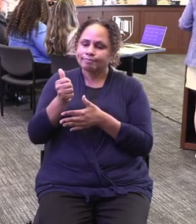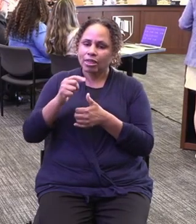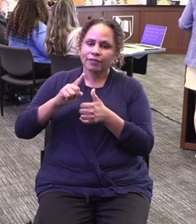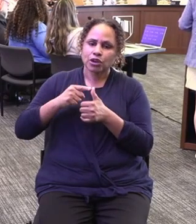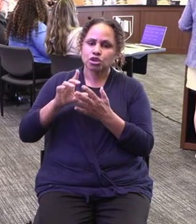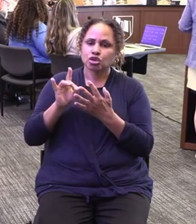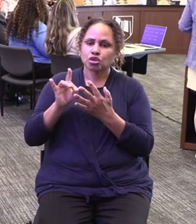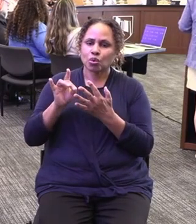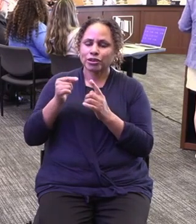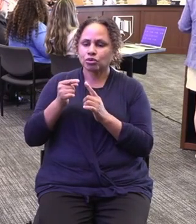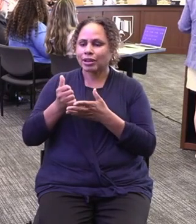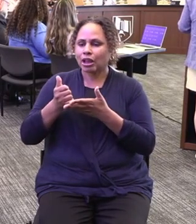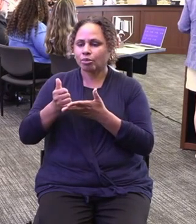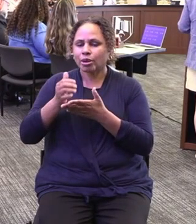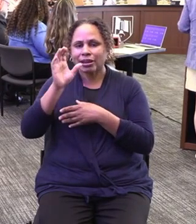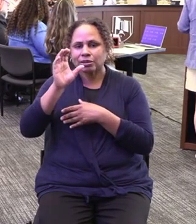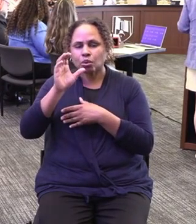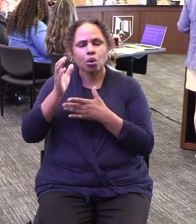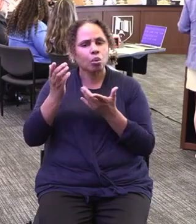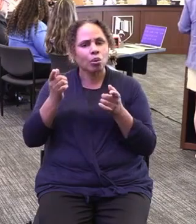their journey.